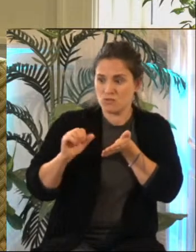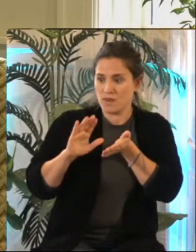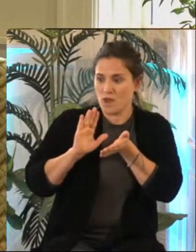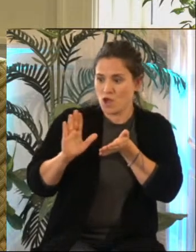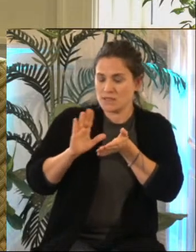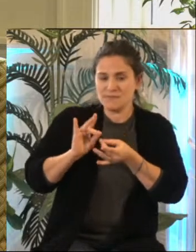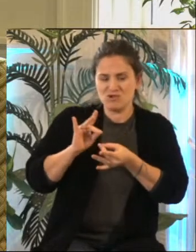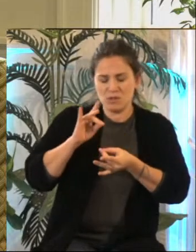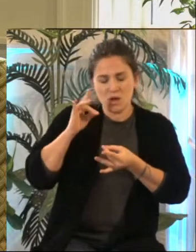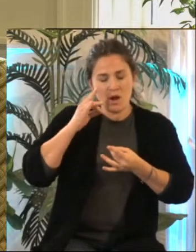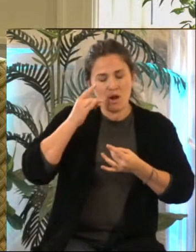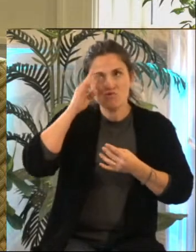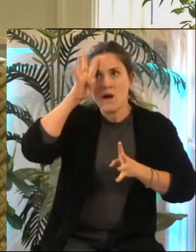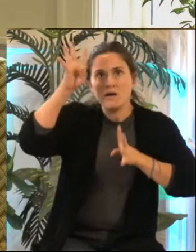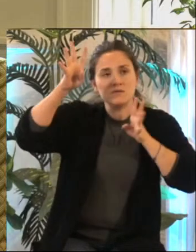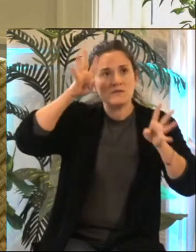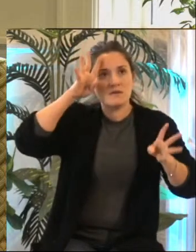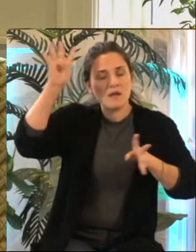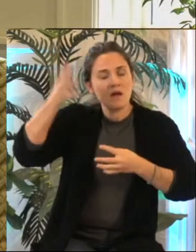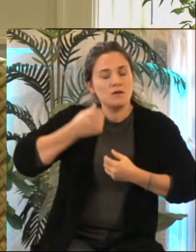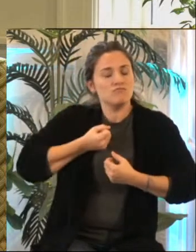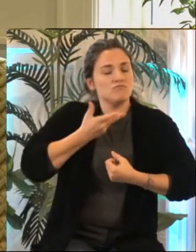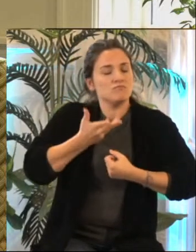resistance against all odds.